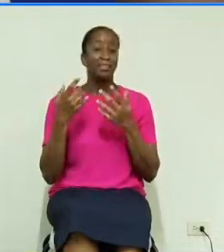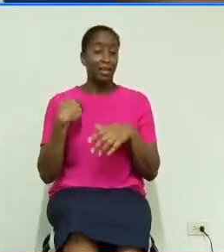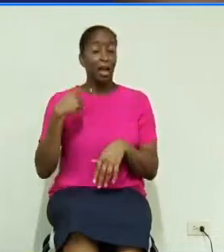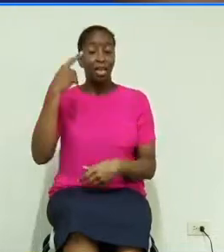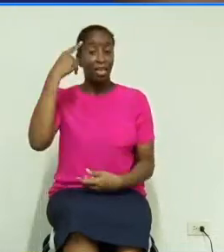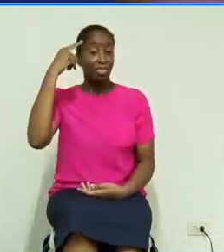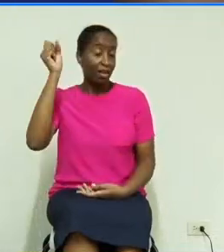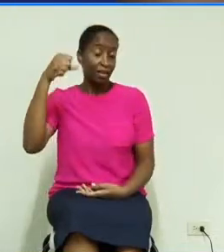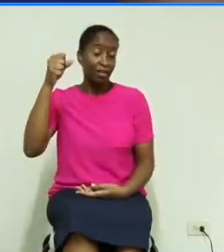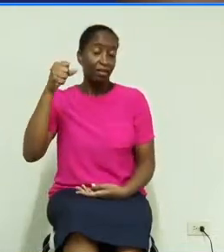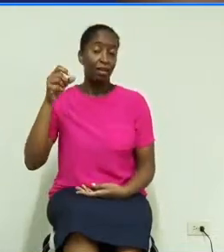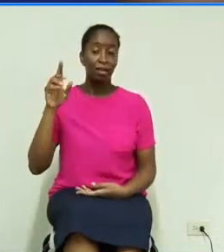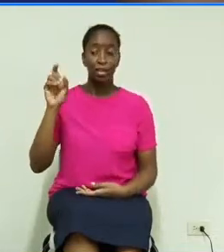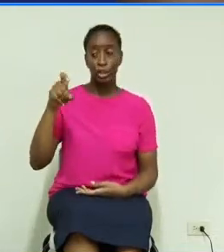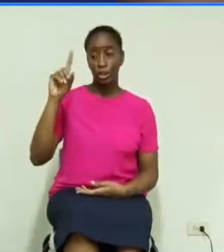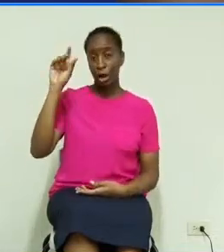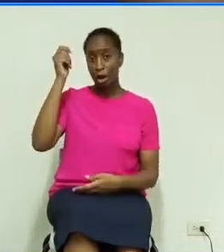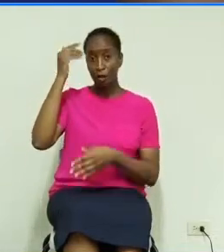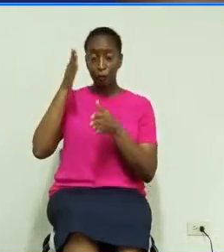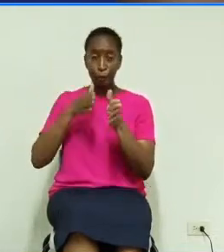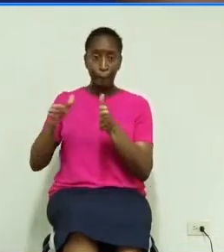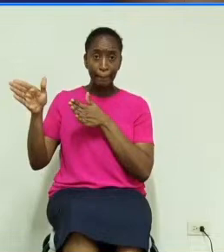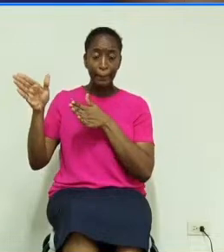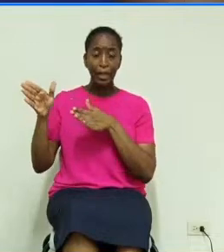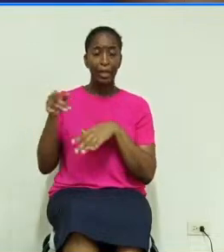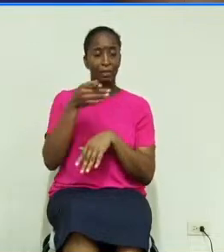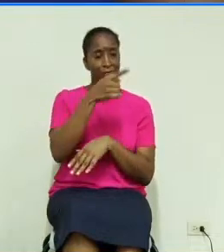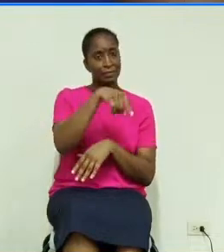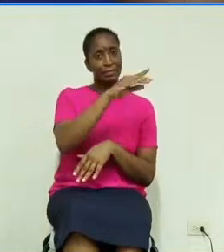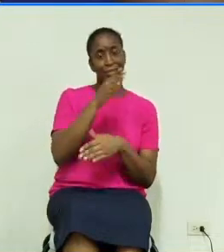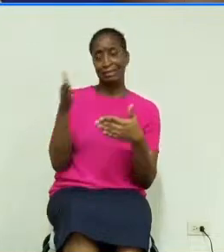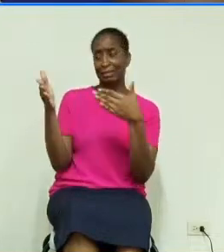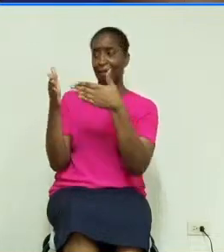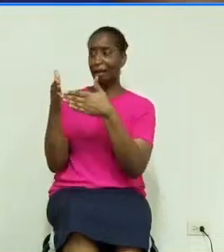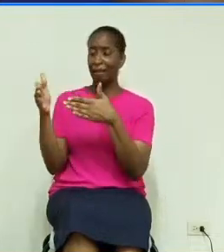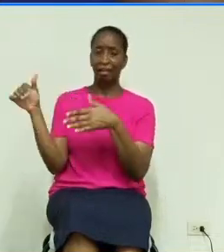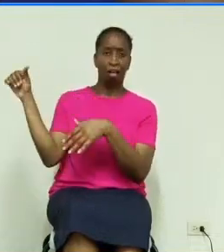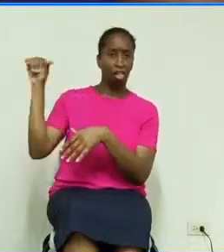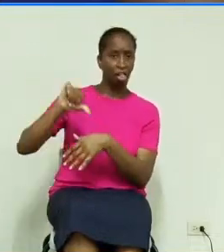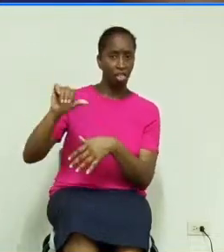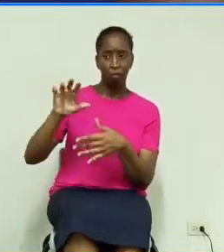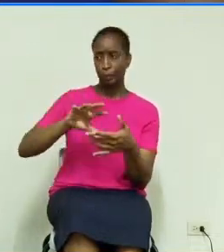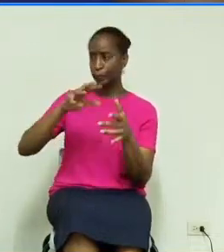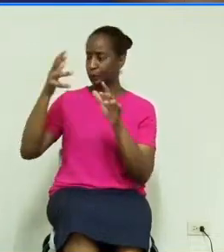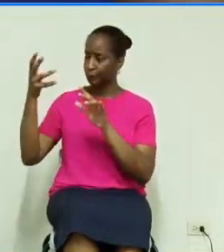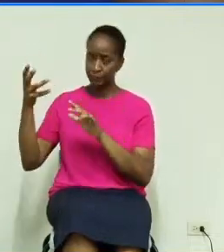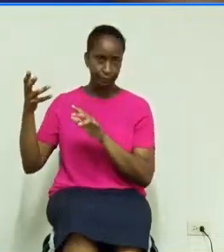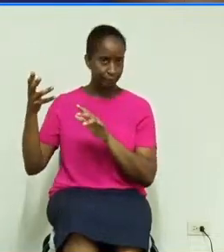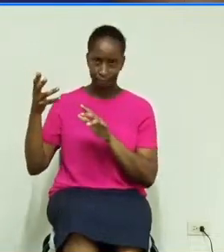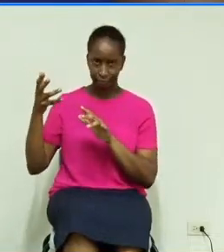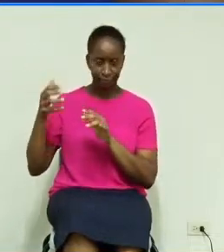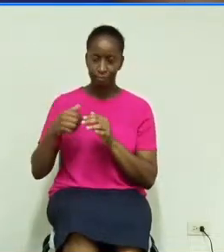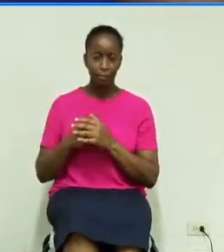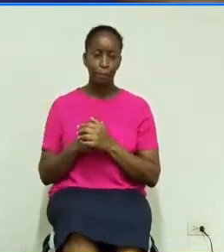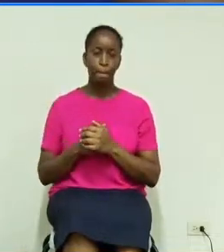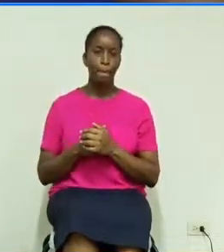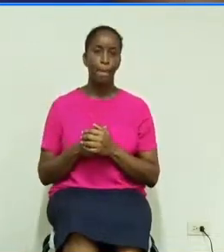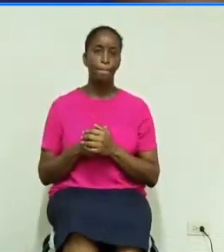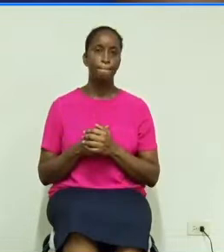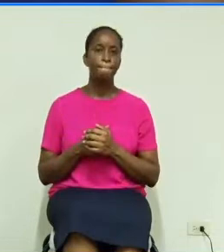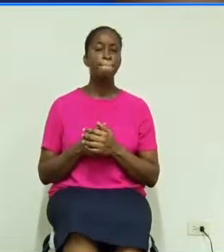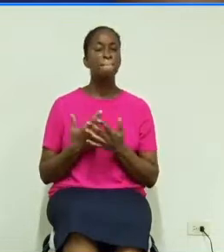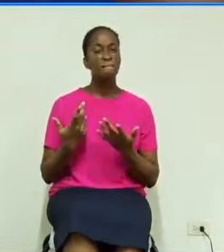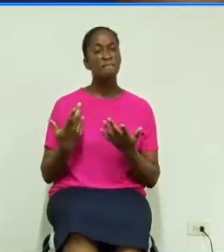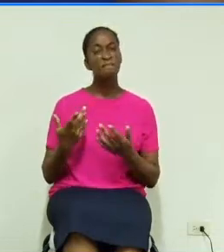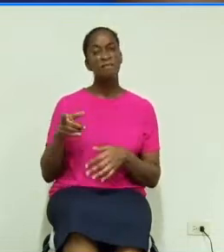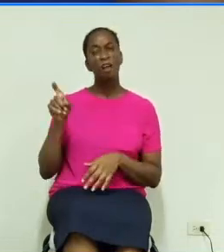maybe. But be that as it may, we do need the work of the country to go forward and not to be held up just because